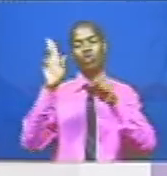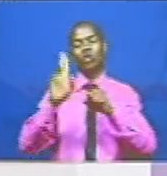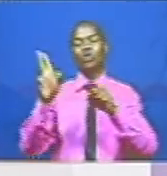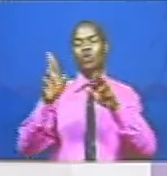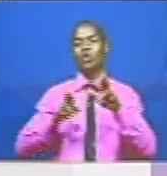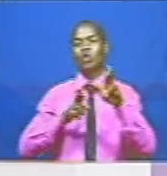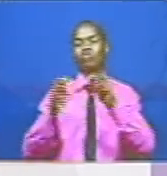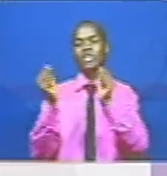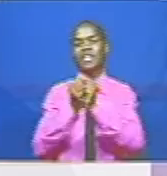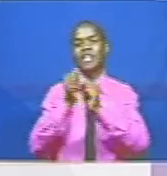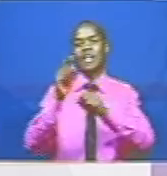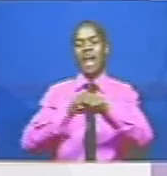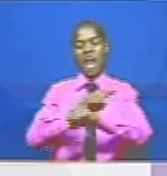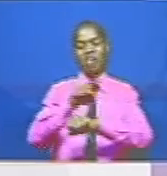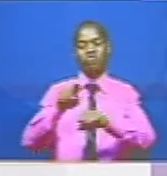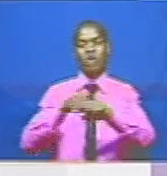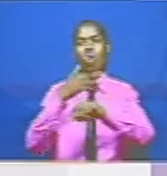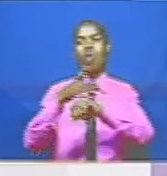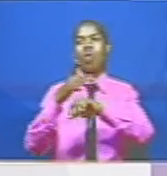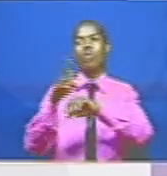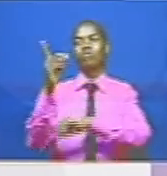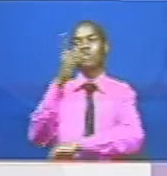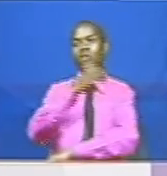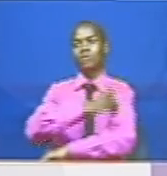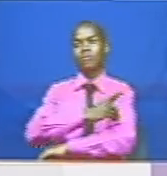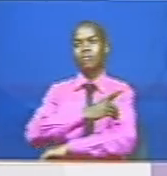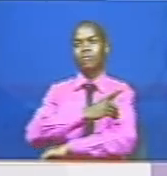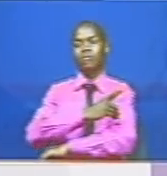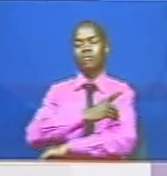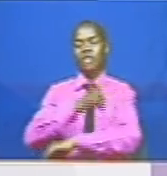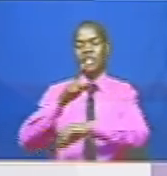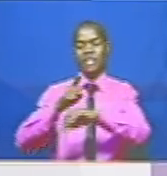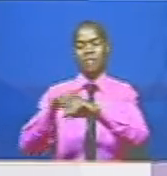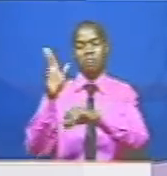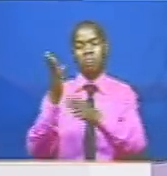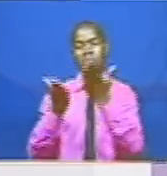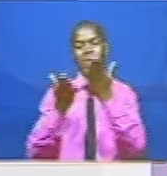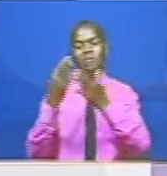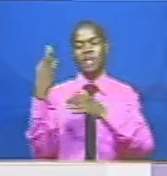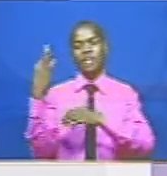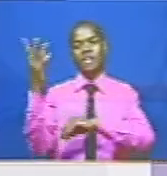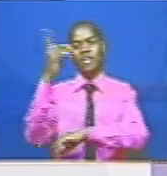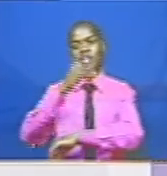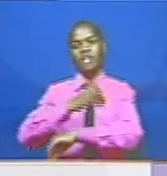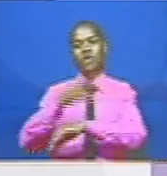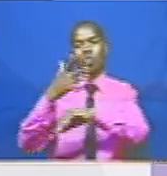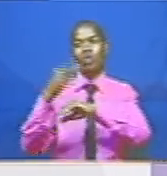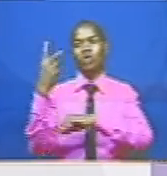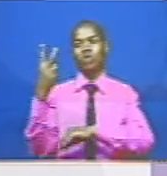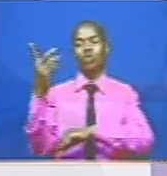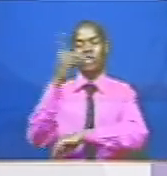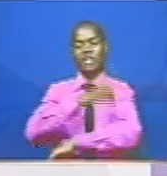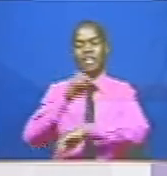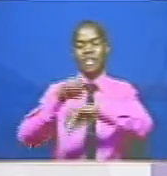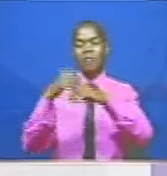hours on the road? That's like a waste of day. So it will be like, if you're going for 3 days, you've wasted 2 days traveling. So by the increase of flights, we